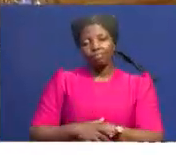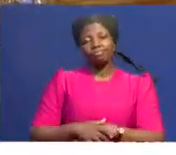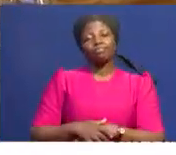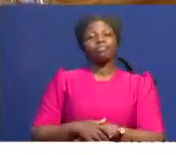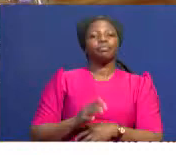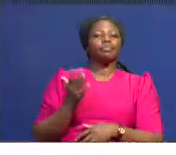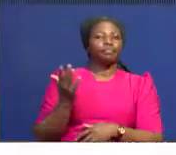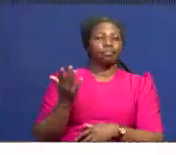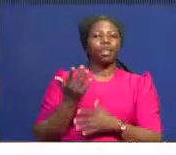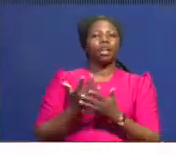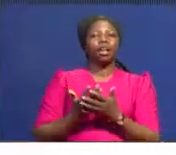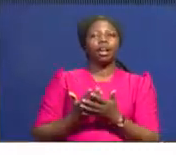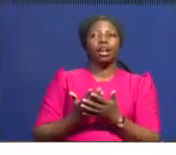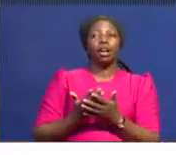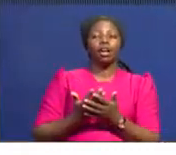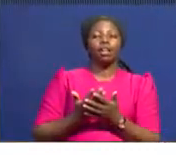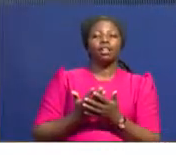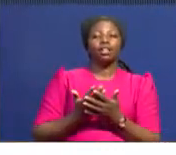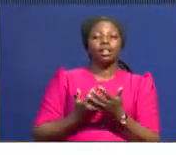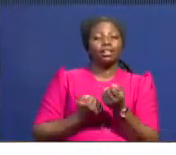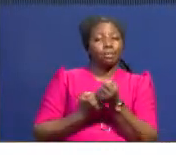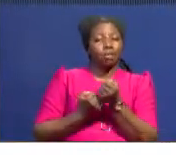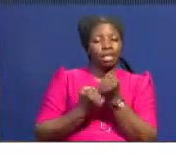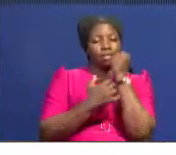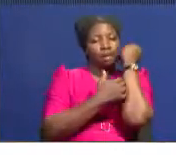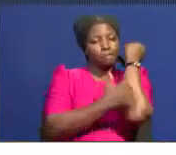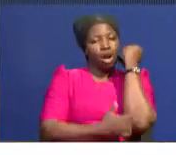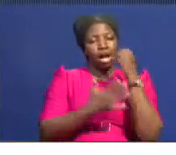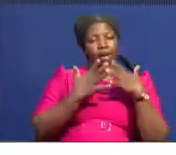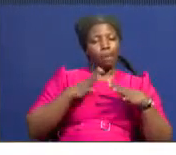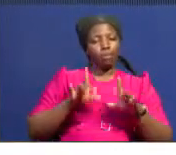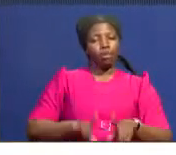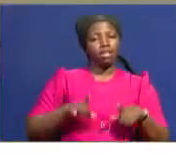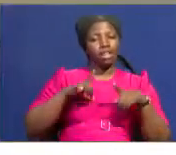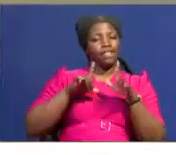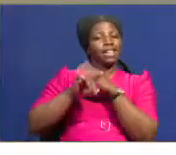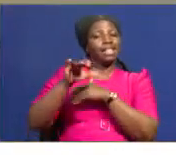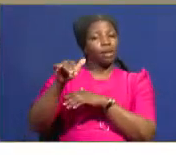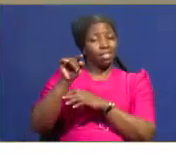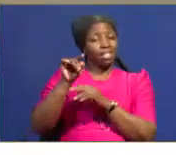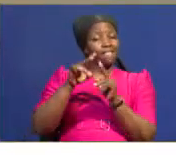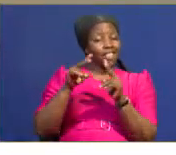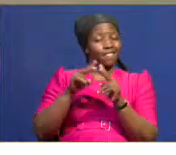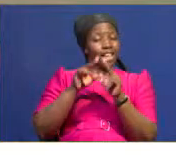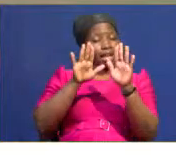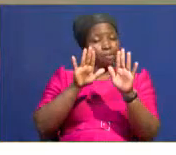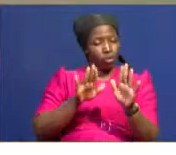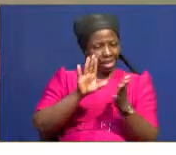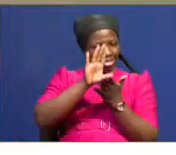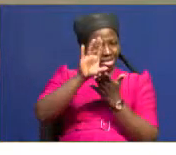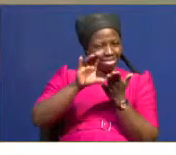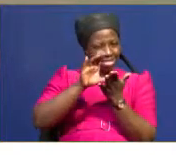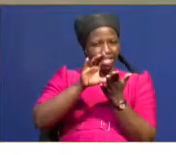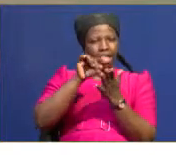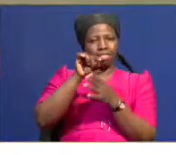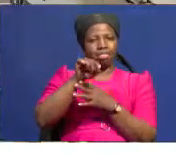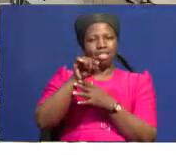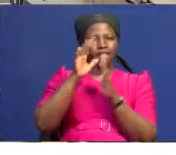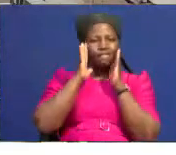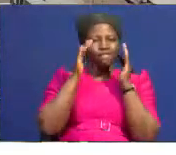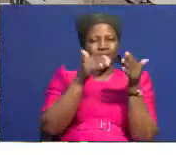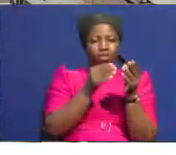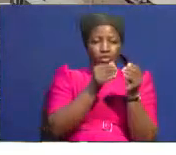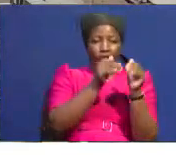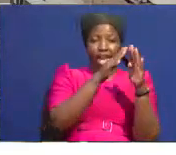the Building Resilience for the Urban Poor Initiative is central to this effort, focusing on addressing housing, water